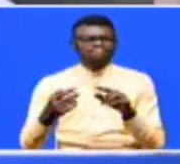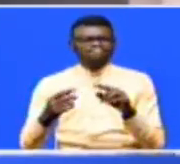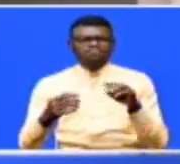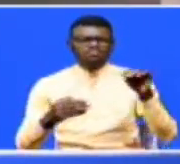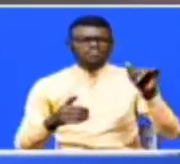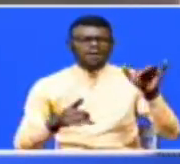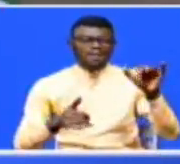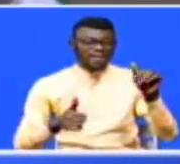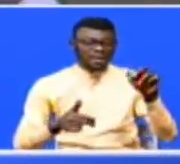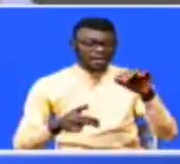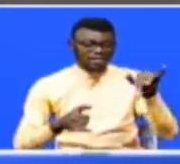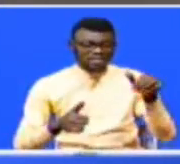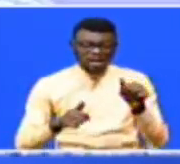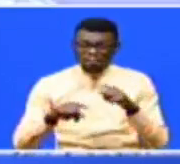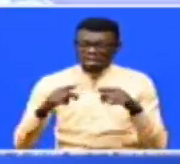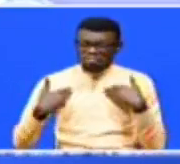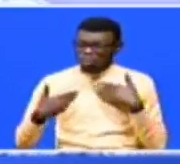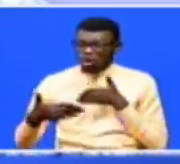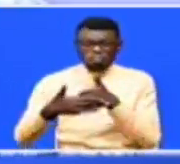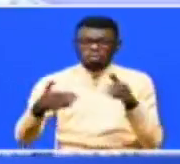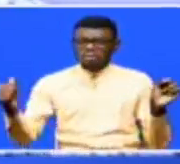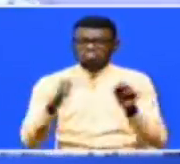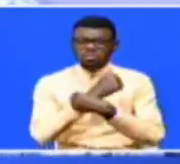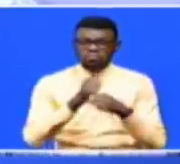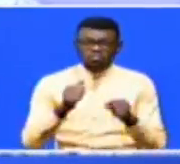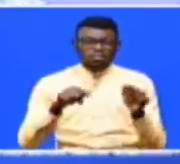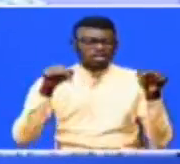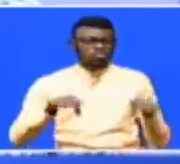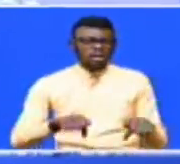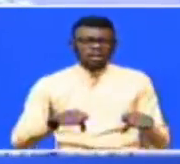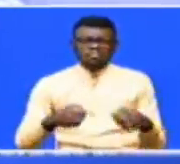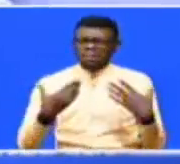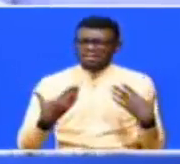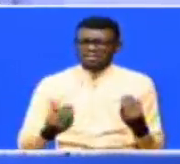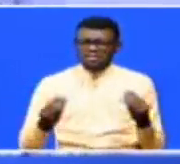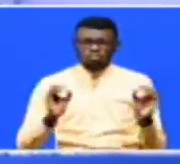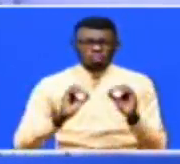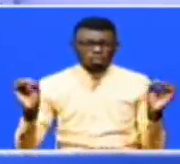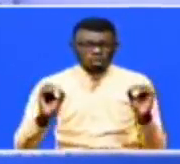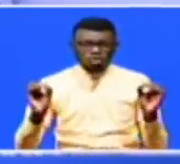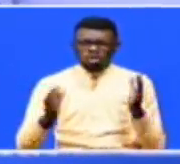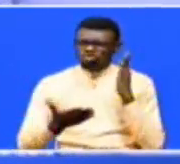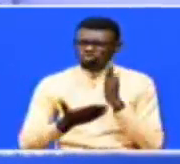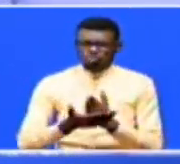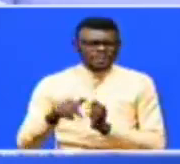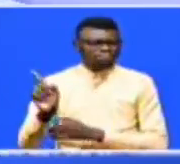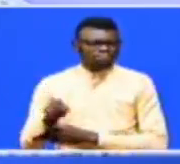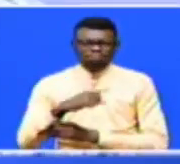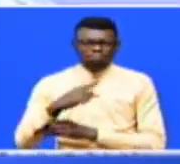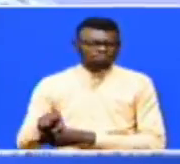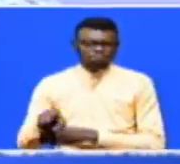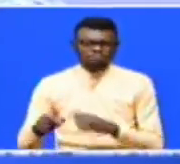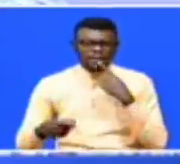okay, these are our people, they can't take them away from us. Today it was a barbaric incident and we want to condemn it in the strongest terms